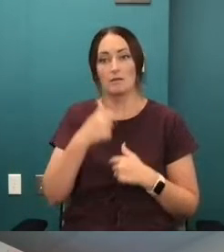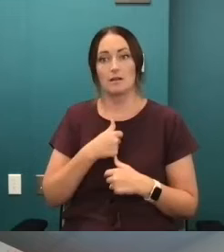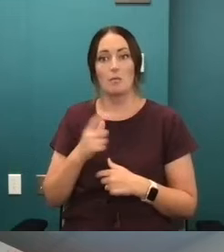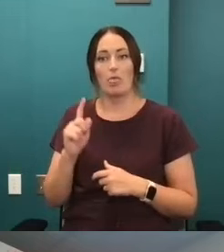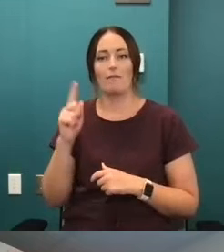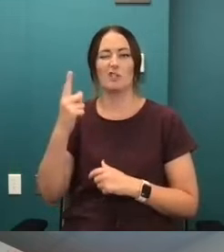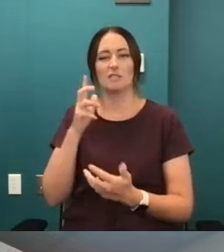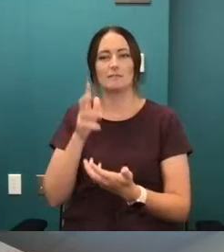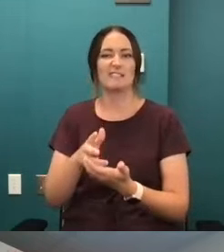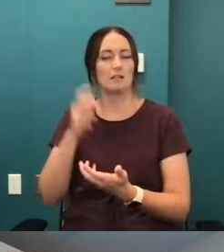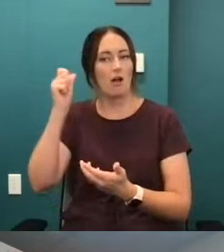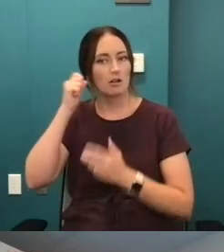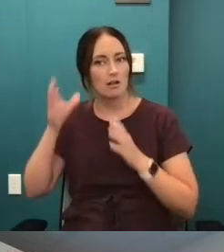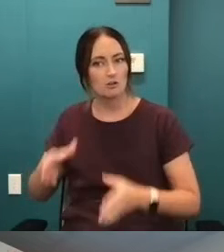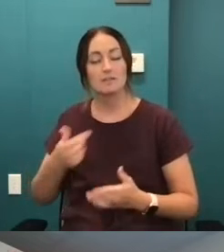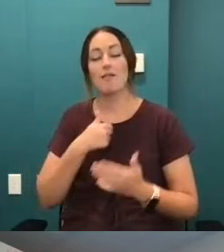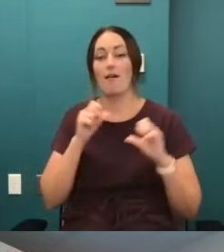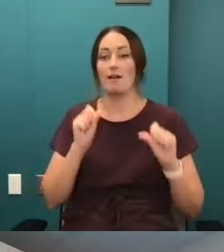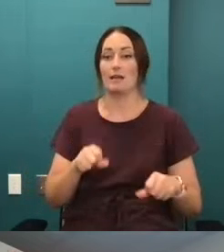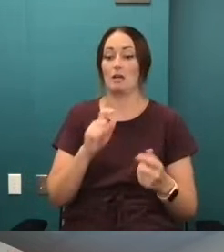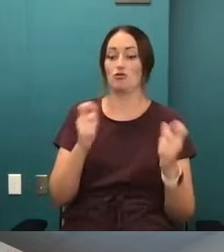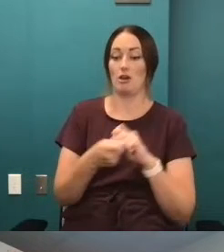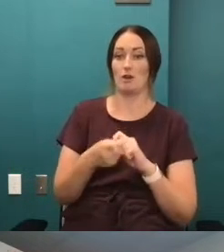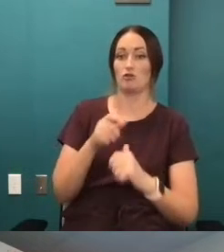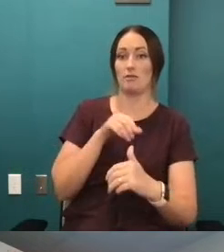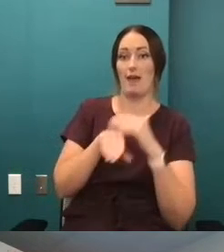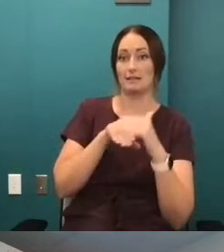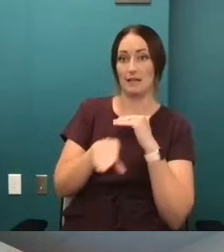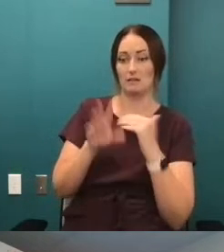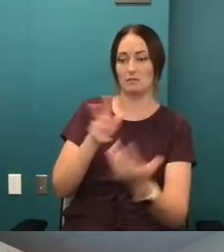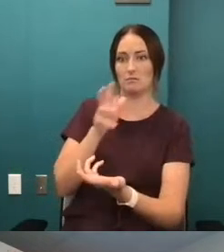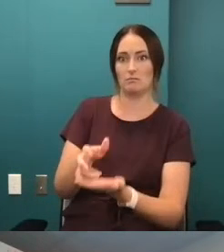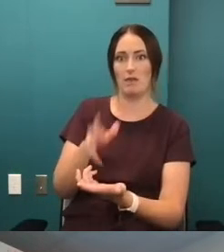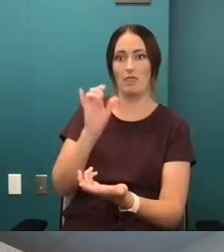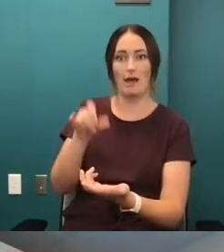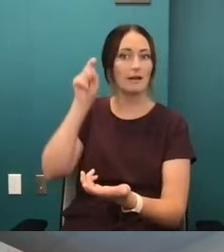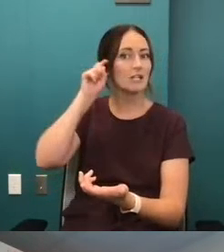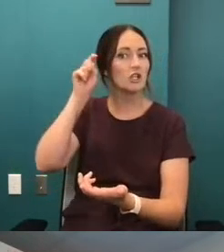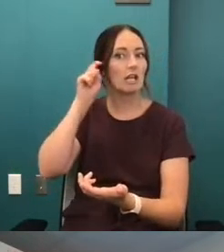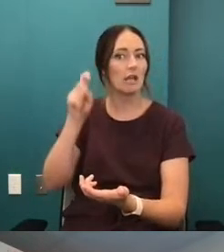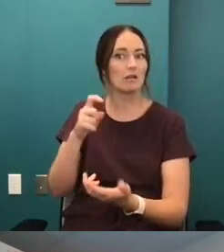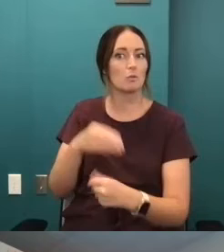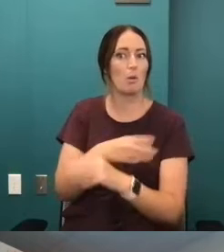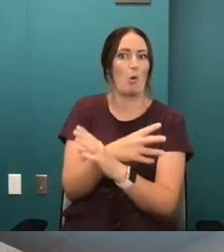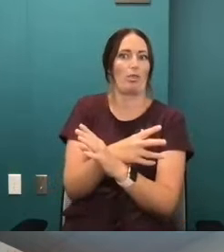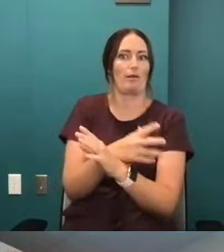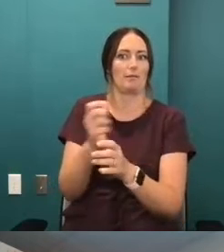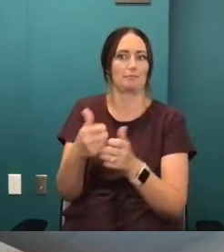to access and change and fit that hearing aid remotely for that